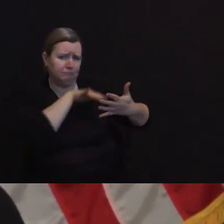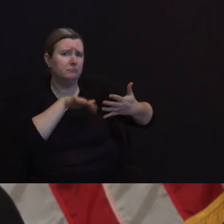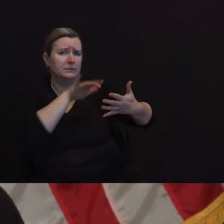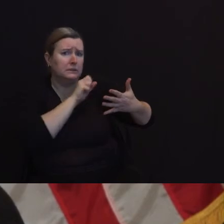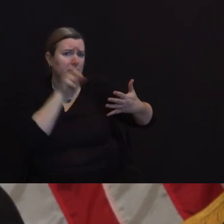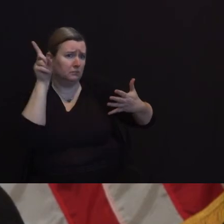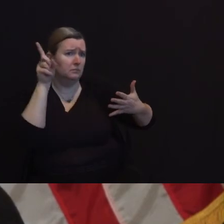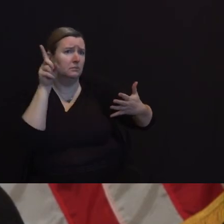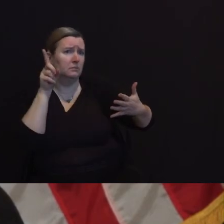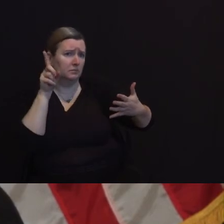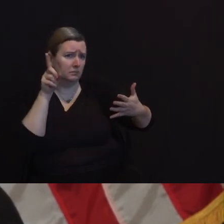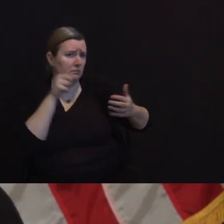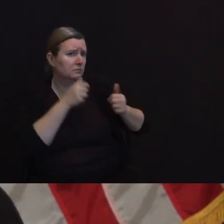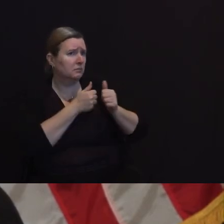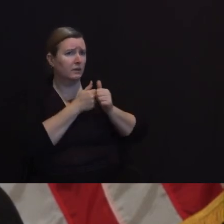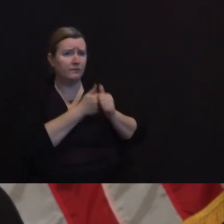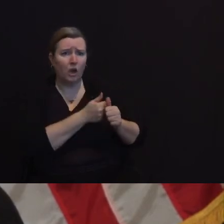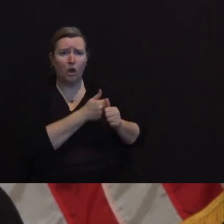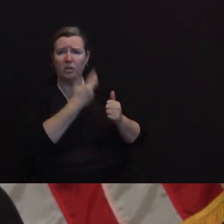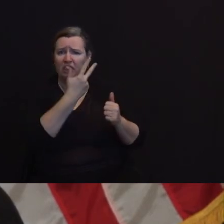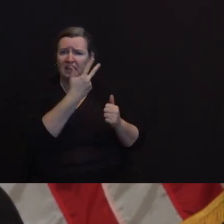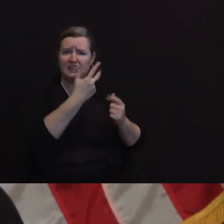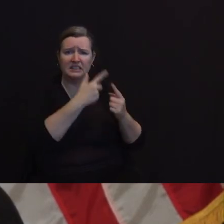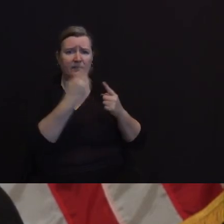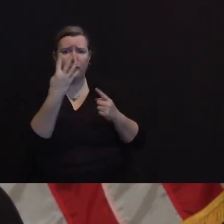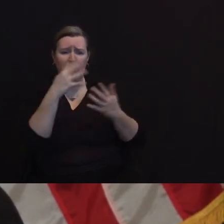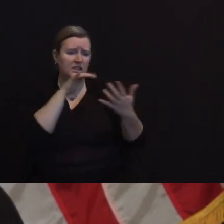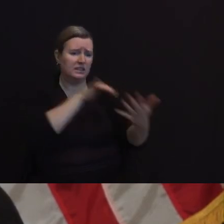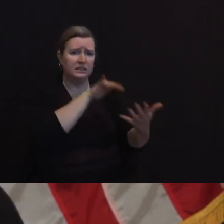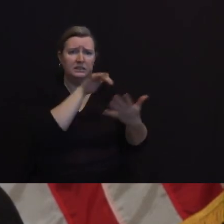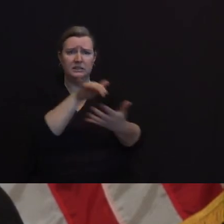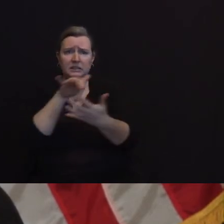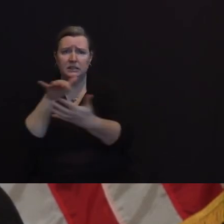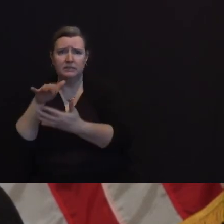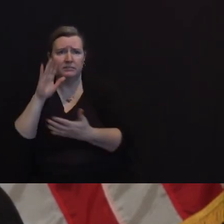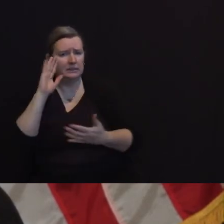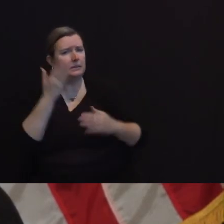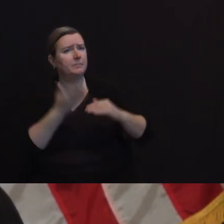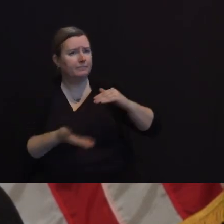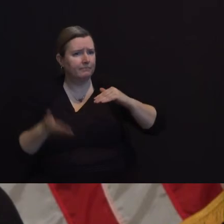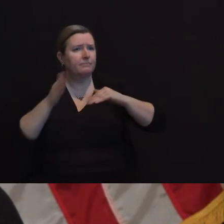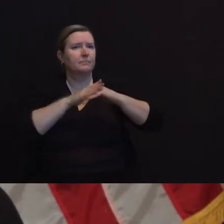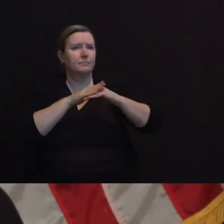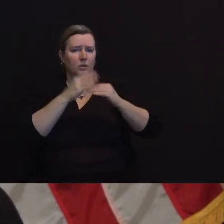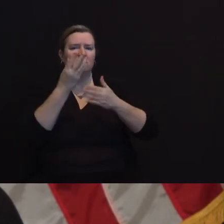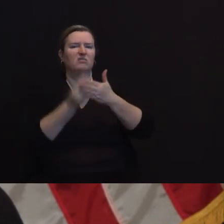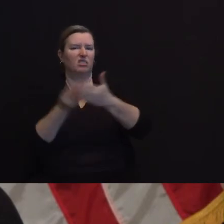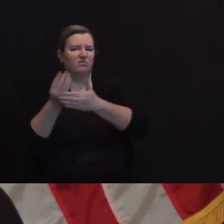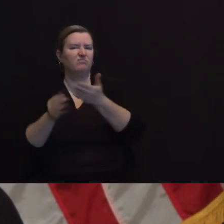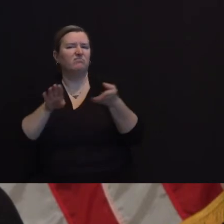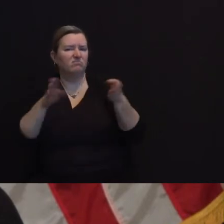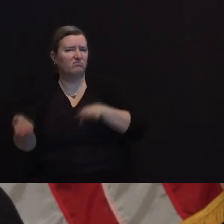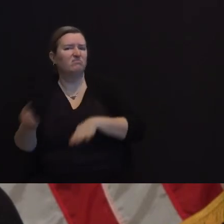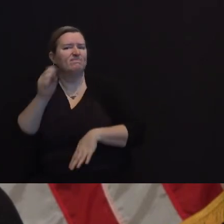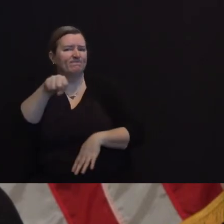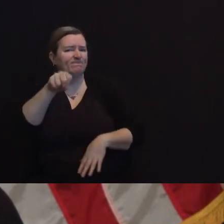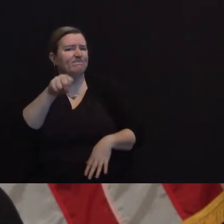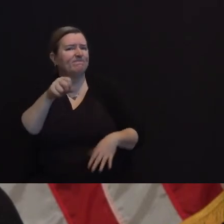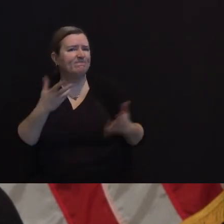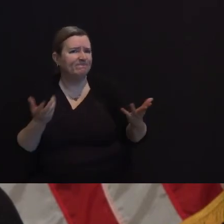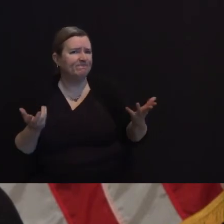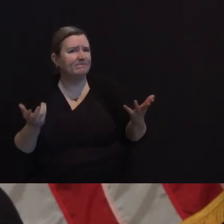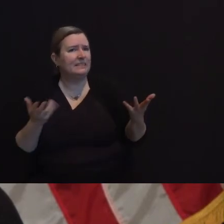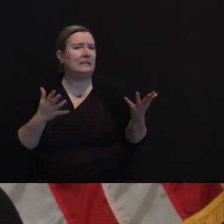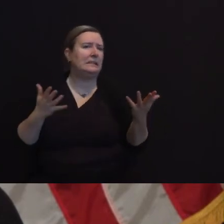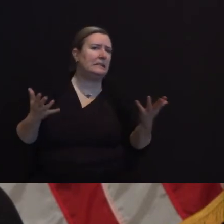they looked at showed that it appeared to be some increase in mortality, but there are weaknesses in methodologically in those